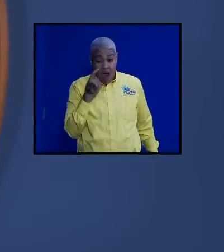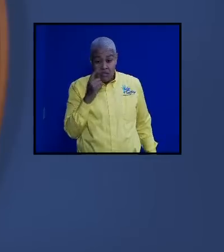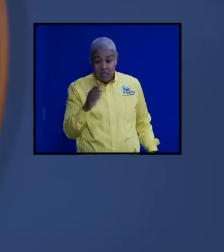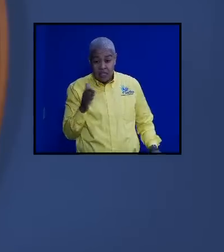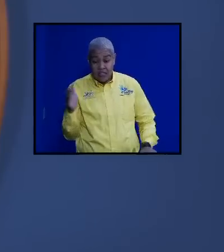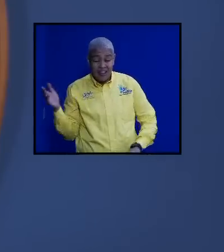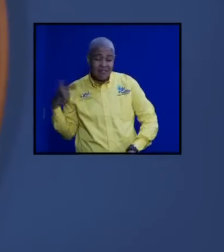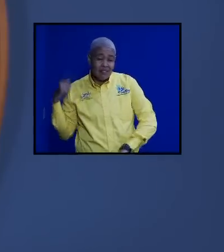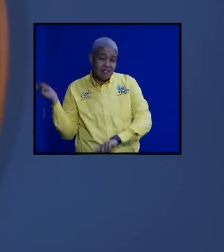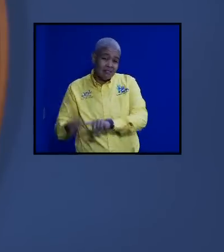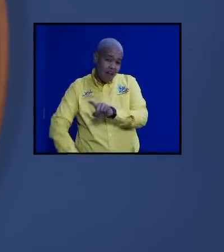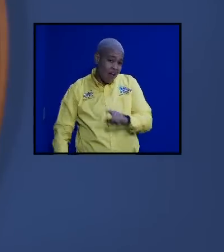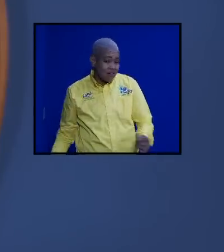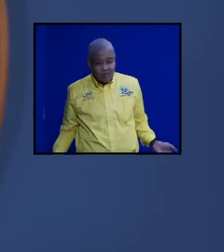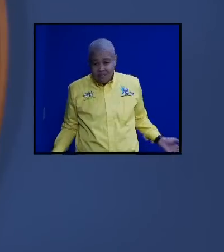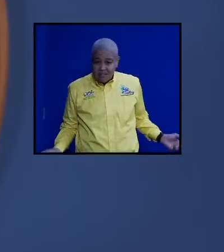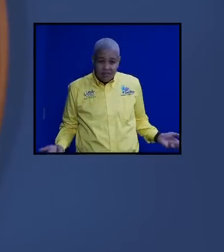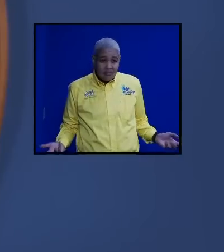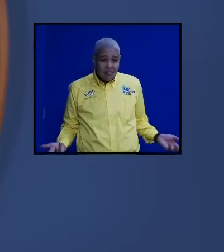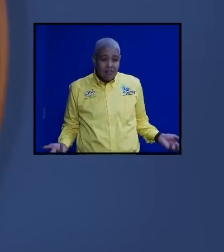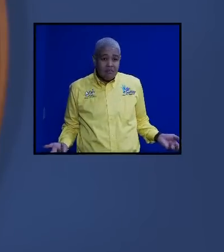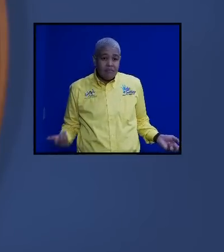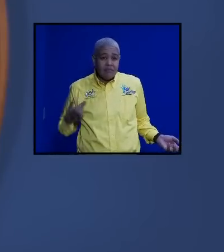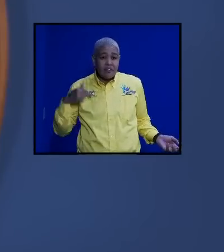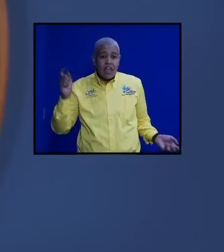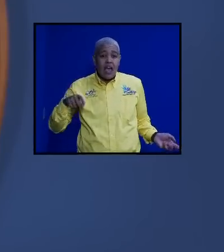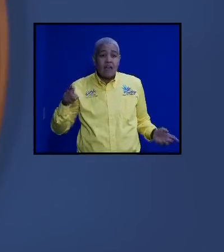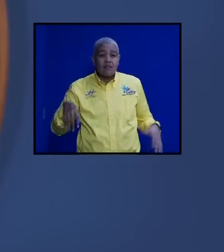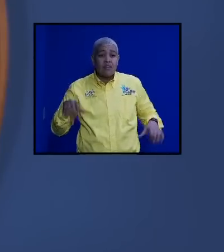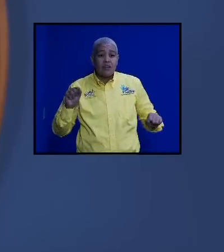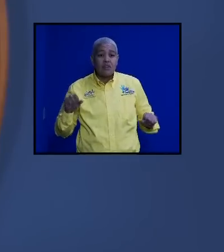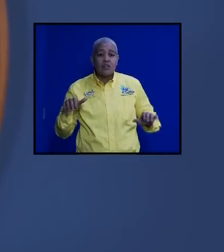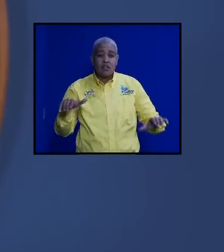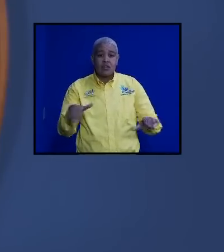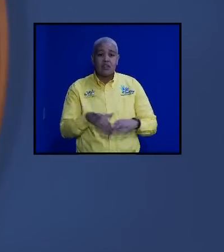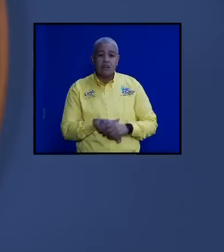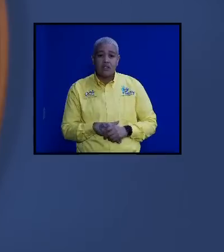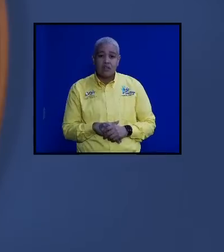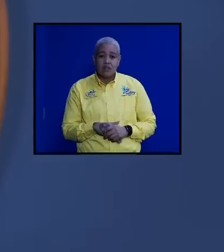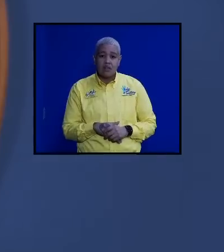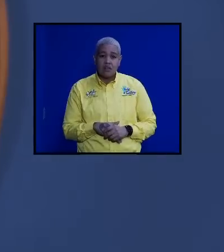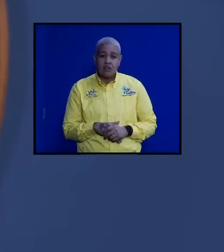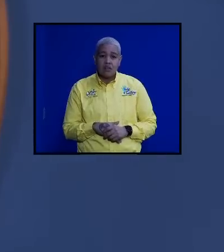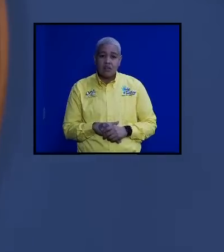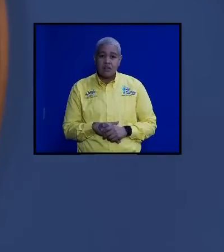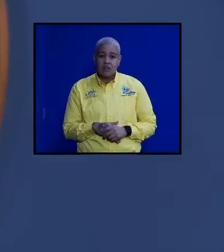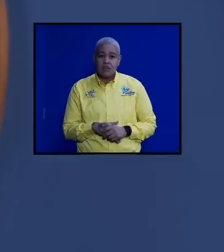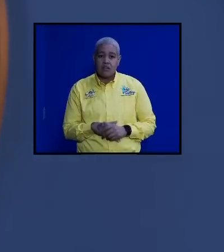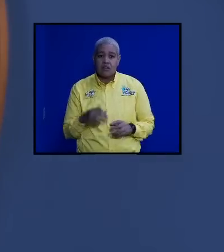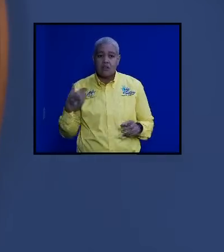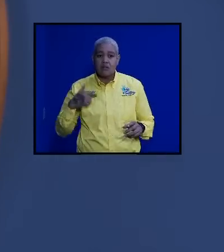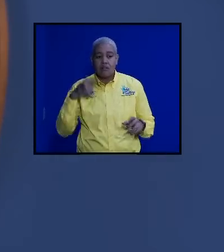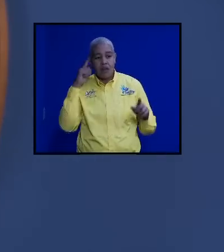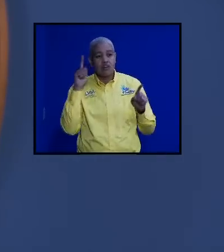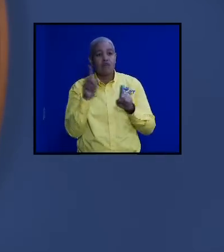I can't. I have to act. So we have agreed, we've met with the churches,